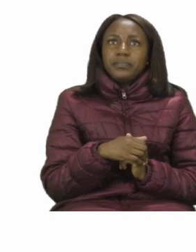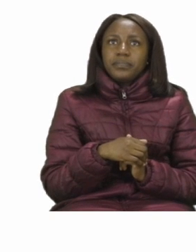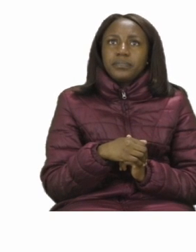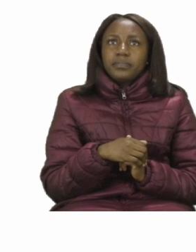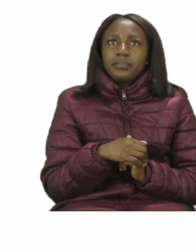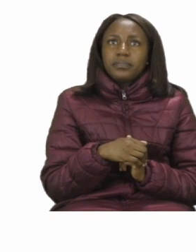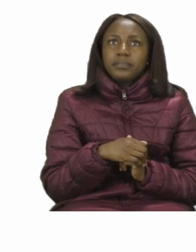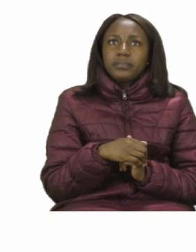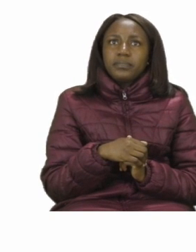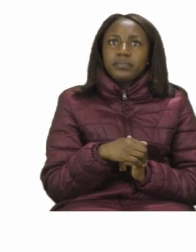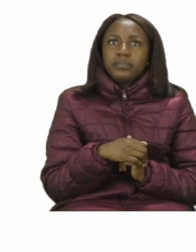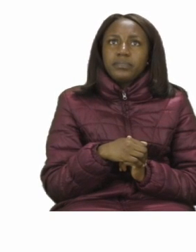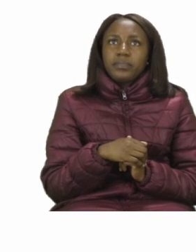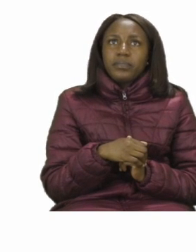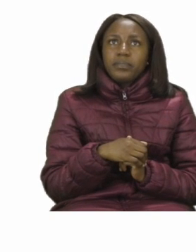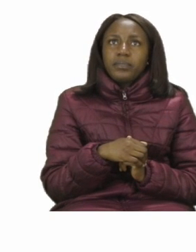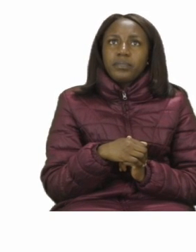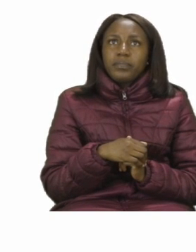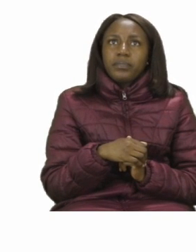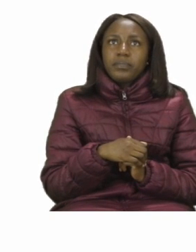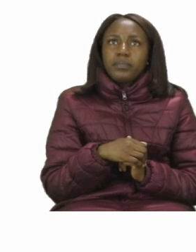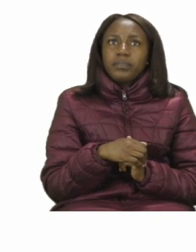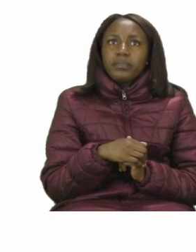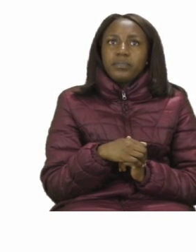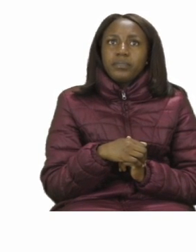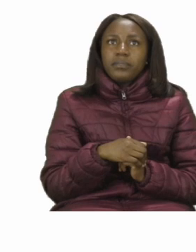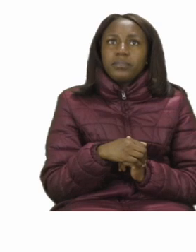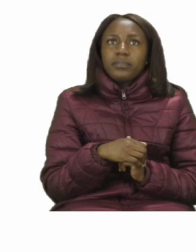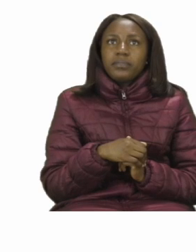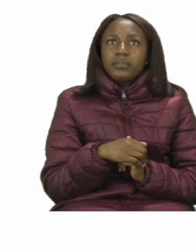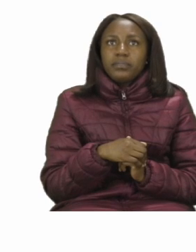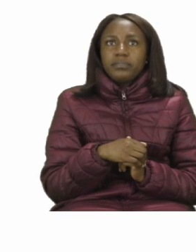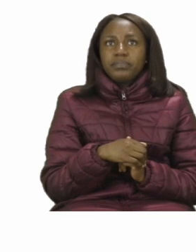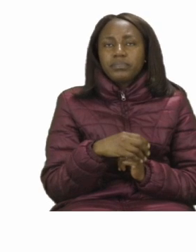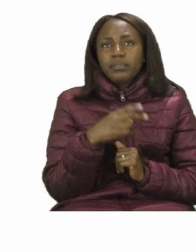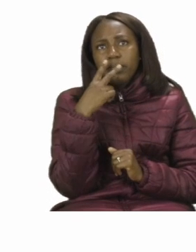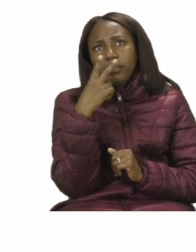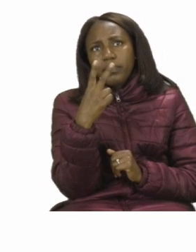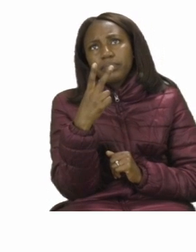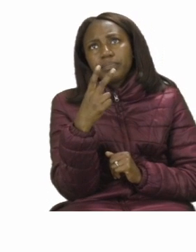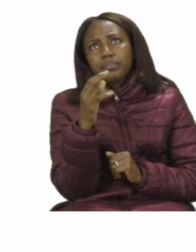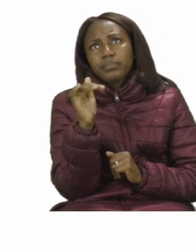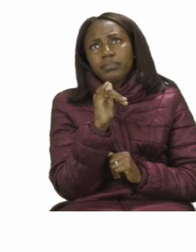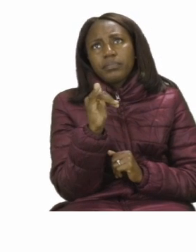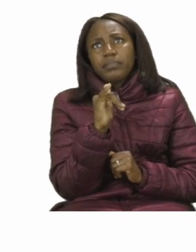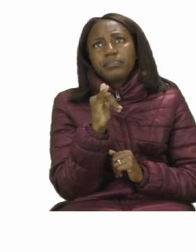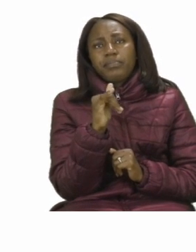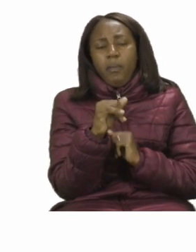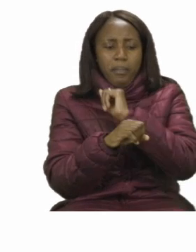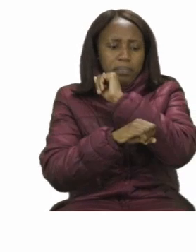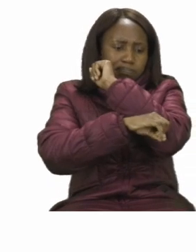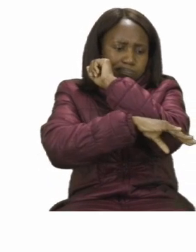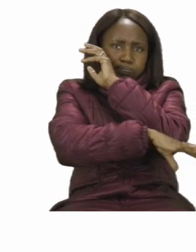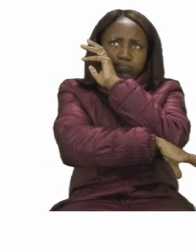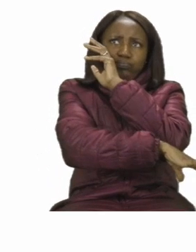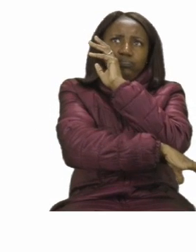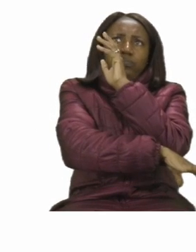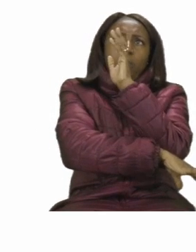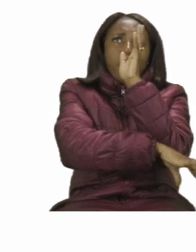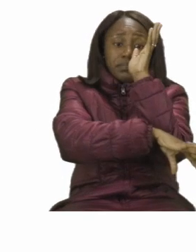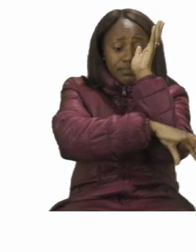So let's quickly go back to number 1 and see which part of a plant grows into the